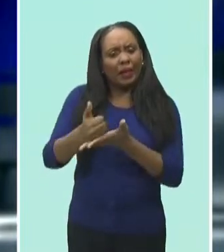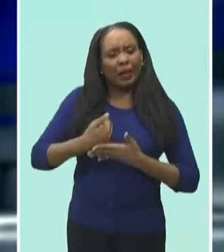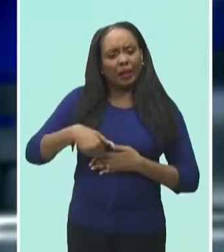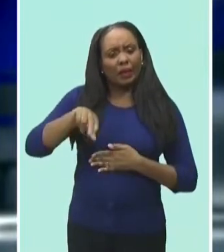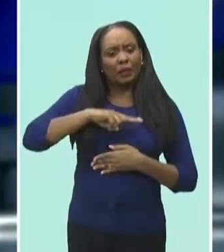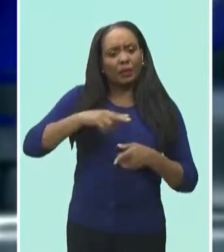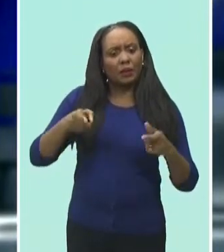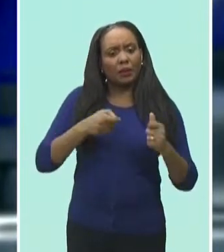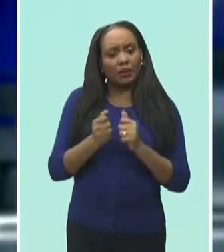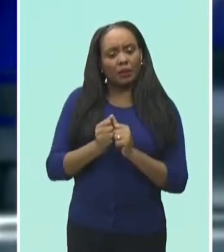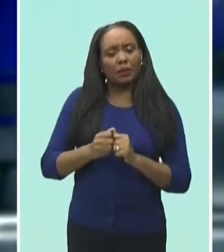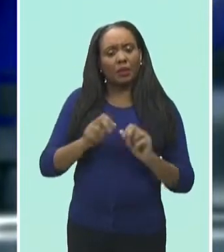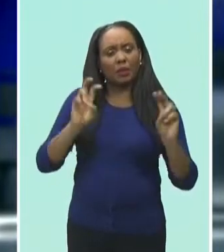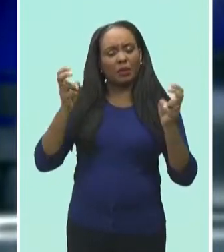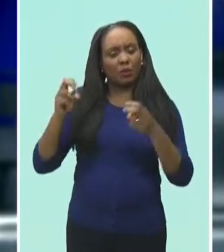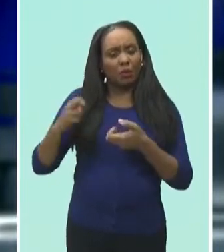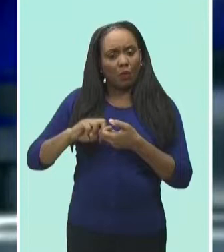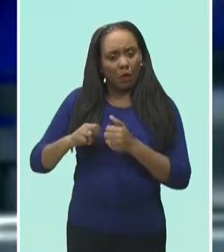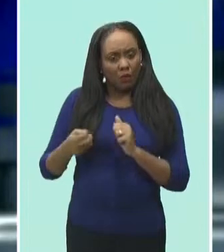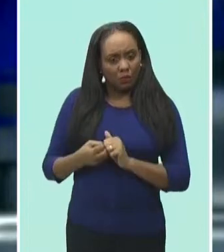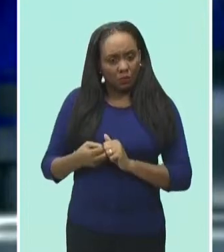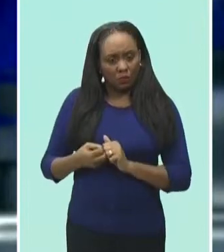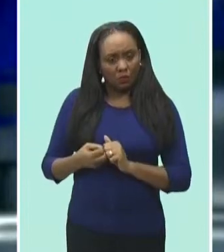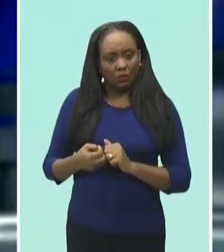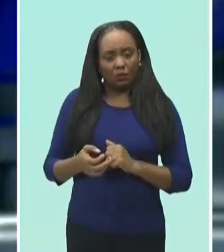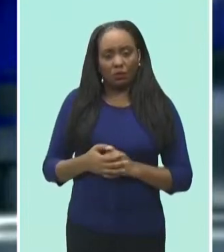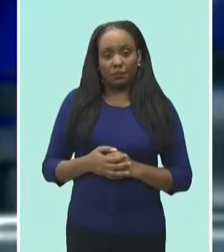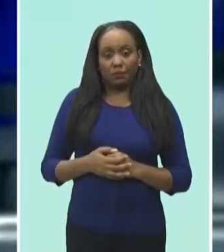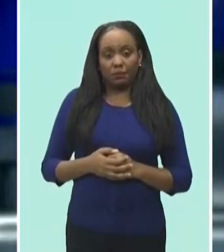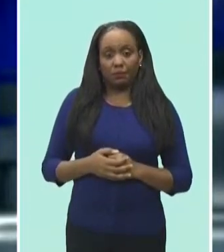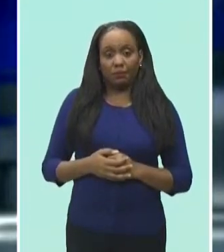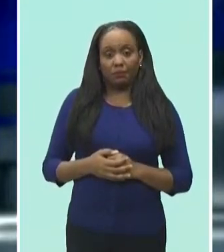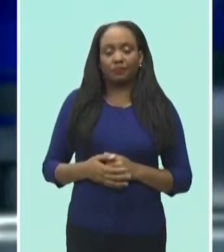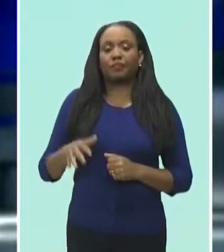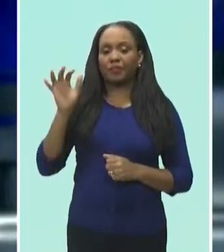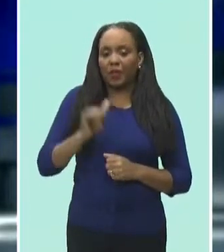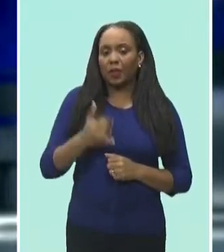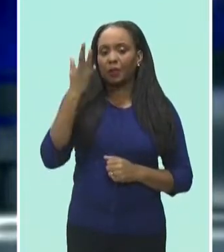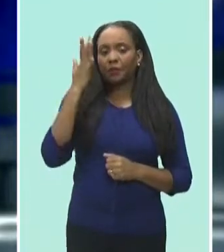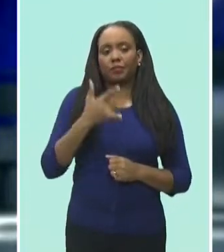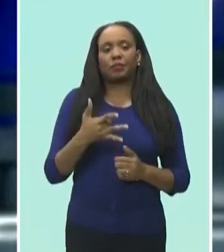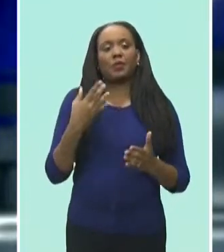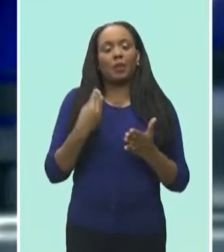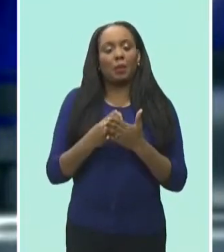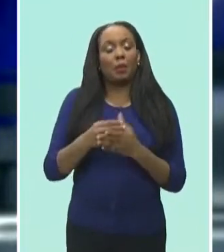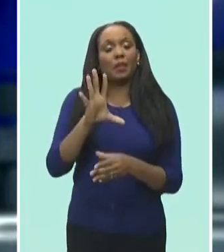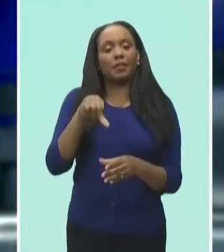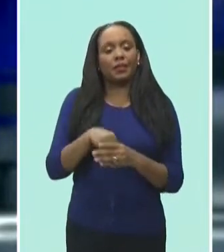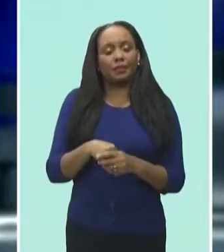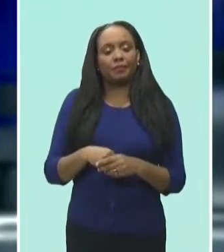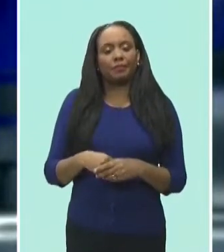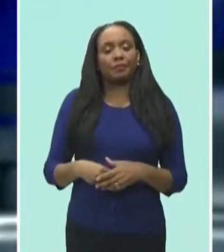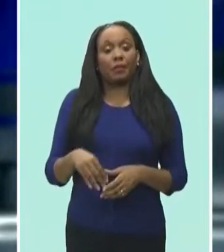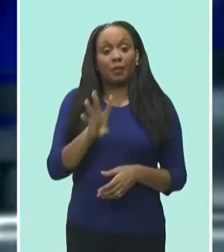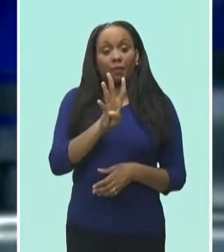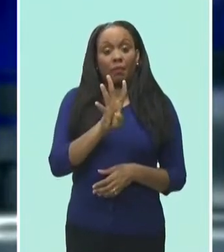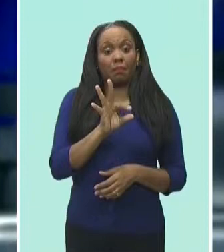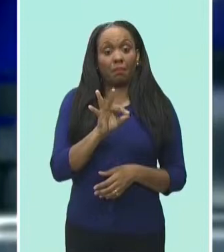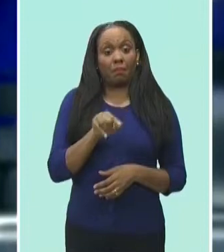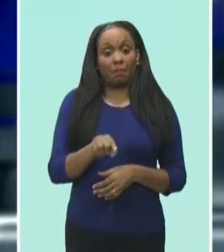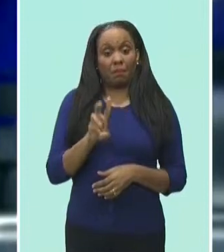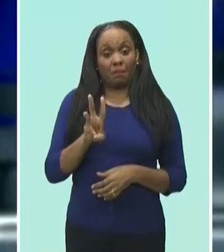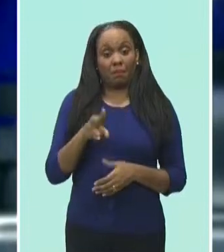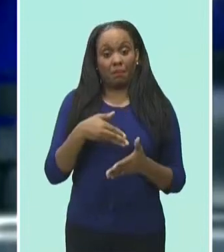deal with the issues that arise. So that's how we get to the money part of it now. That price tag of